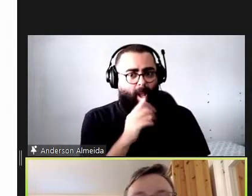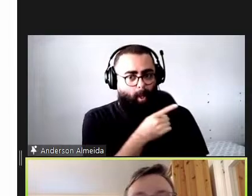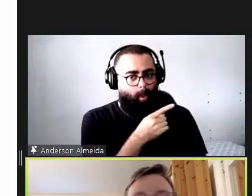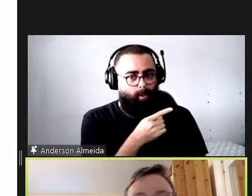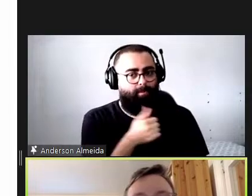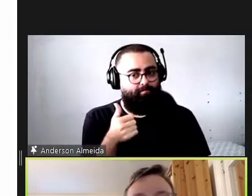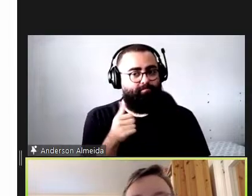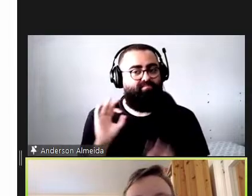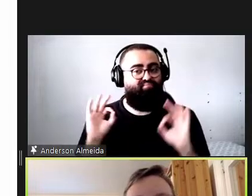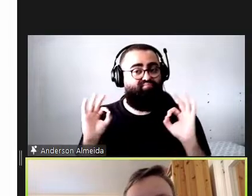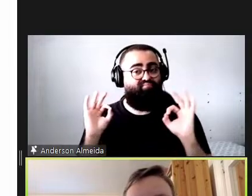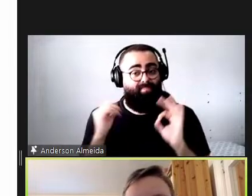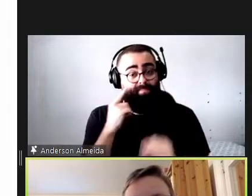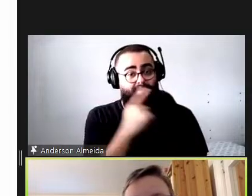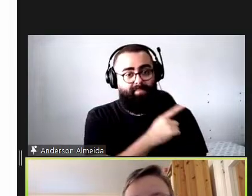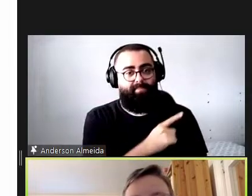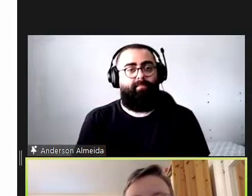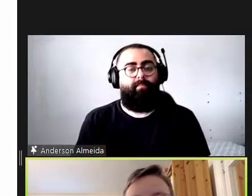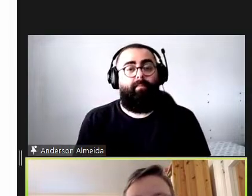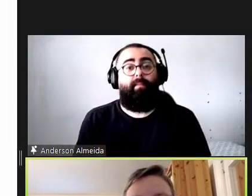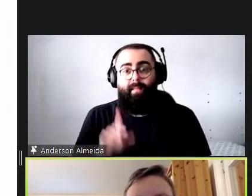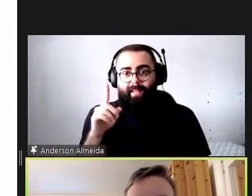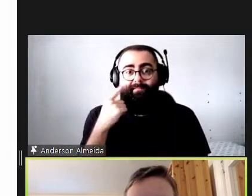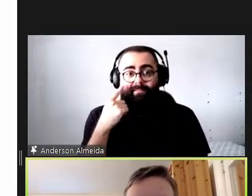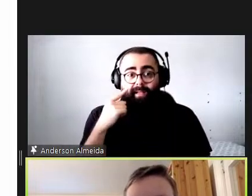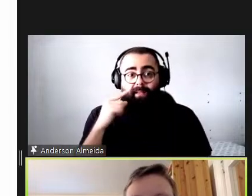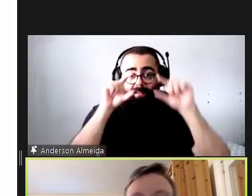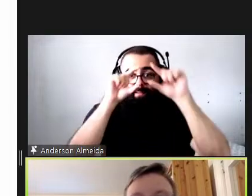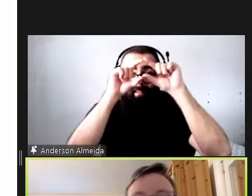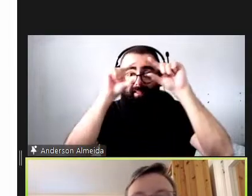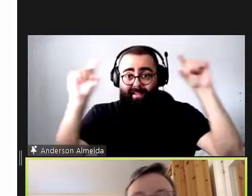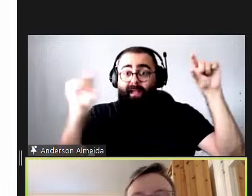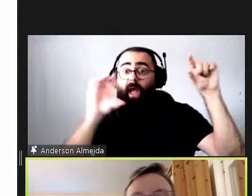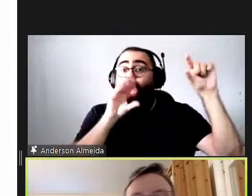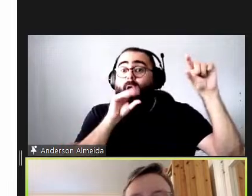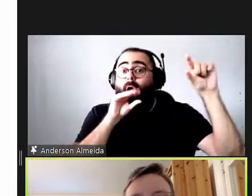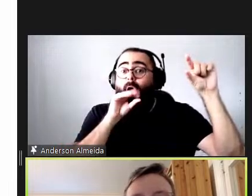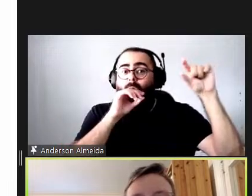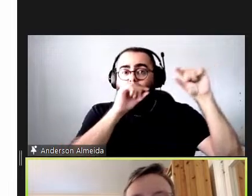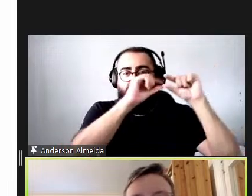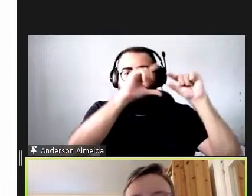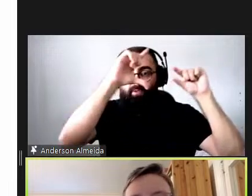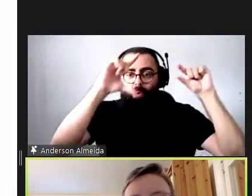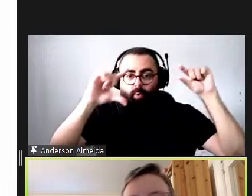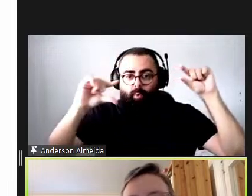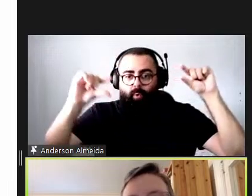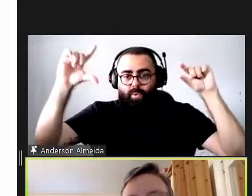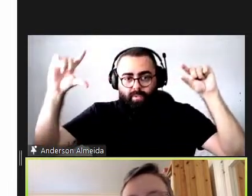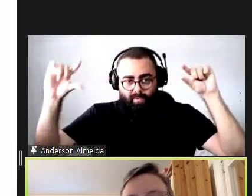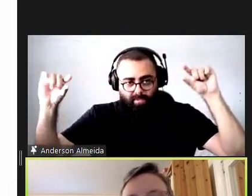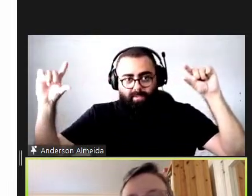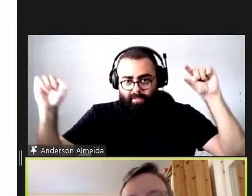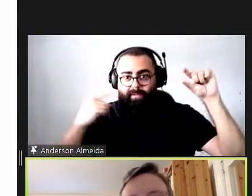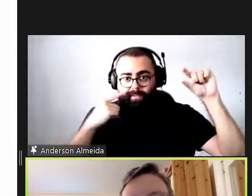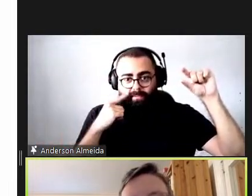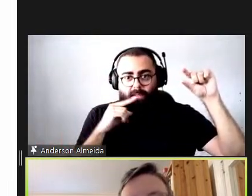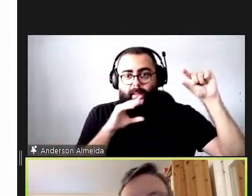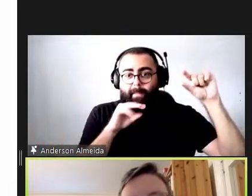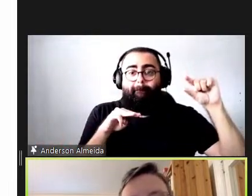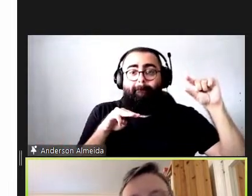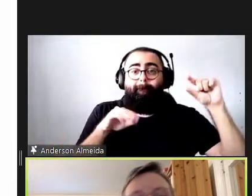where we can see in this one production the realization of